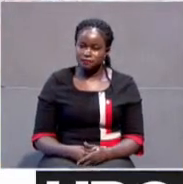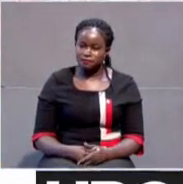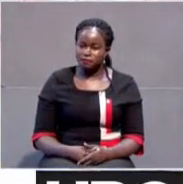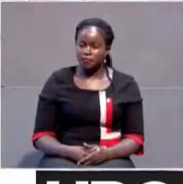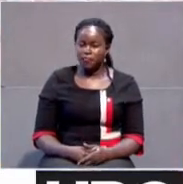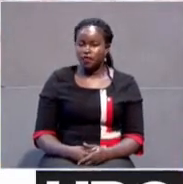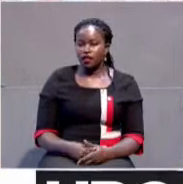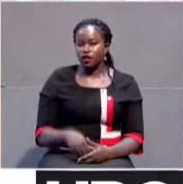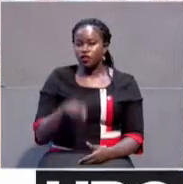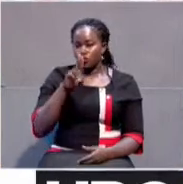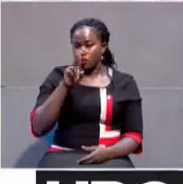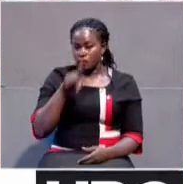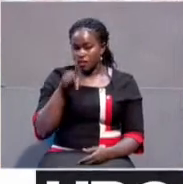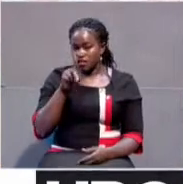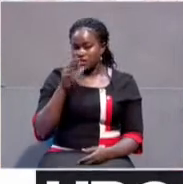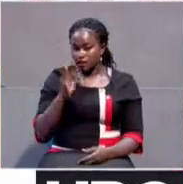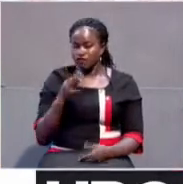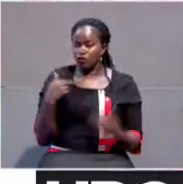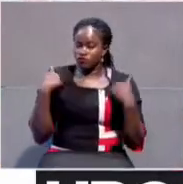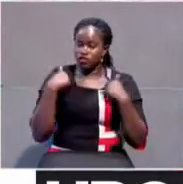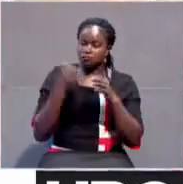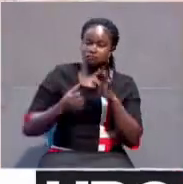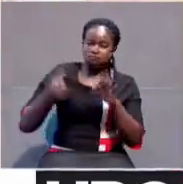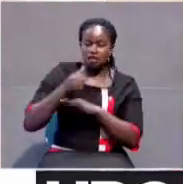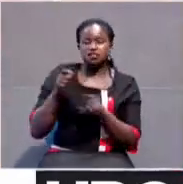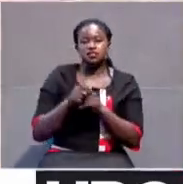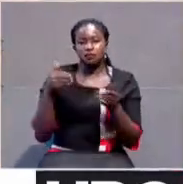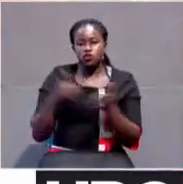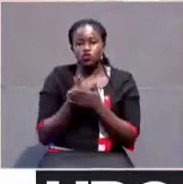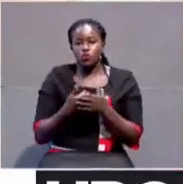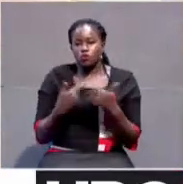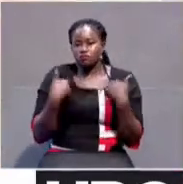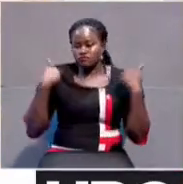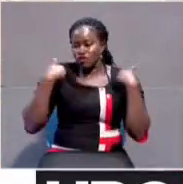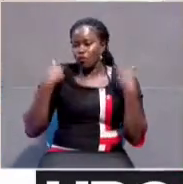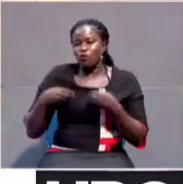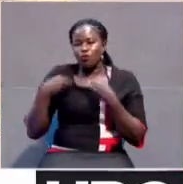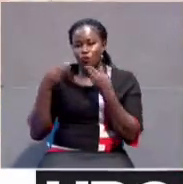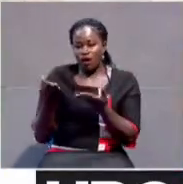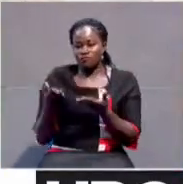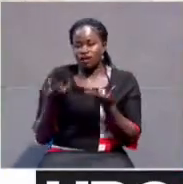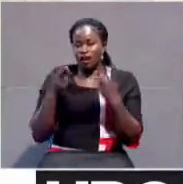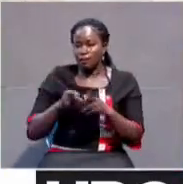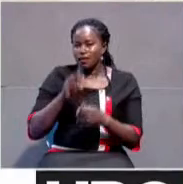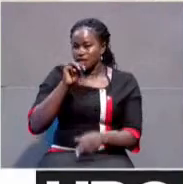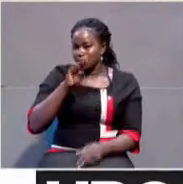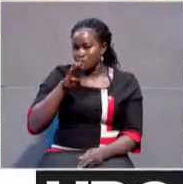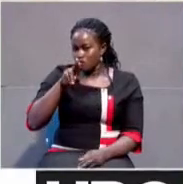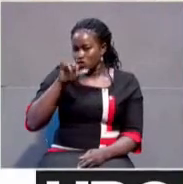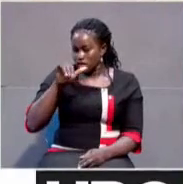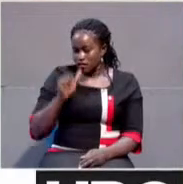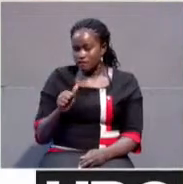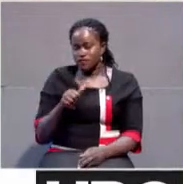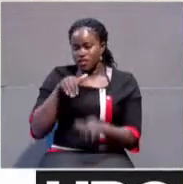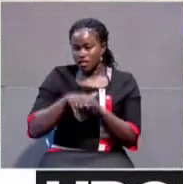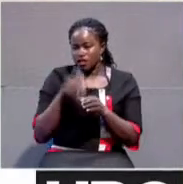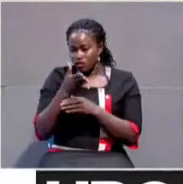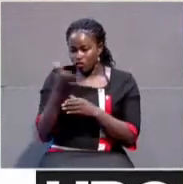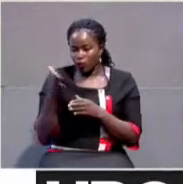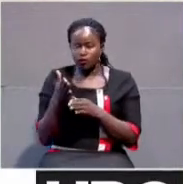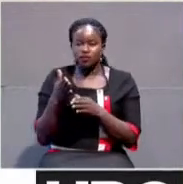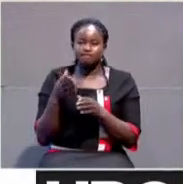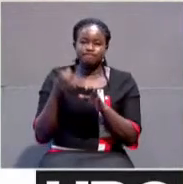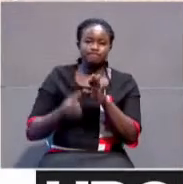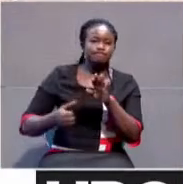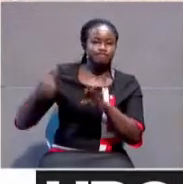Promoted UPDF officers have been decorated with new ranks at UPDF headquarters in Mbuya. These include those who have been